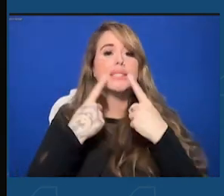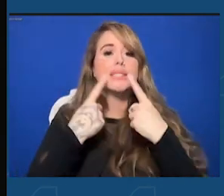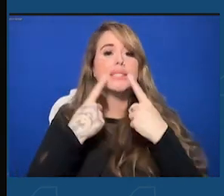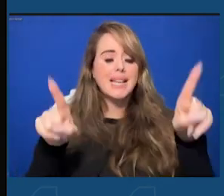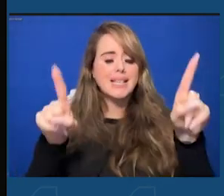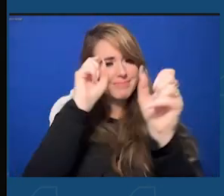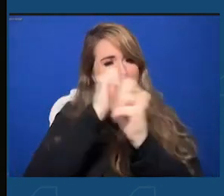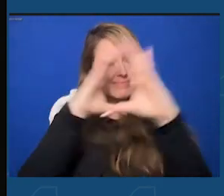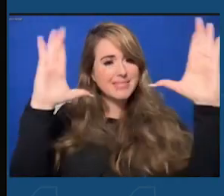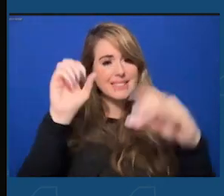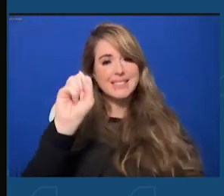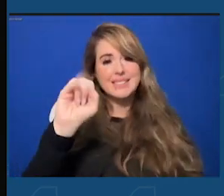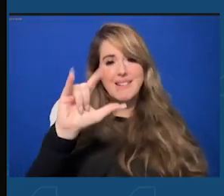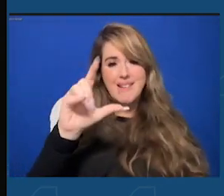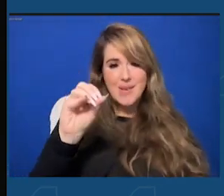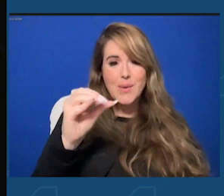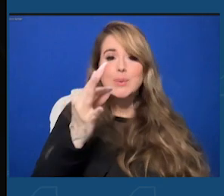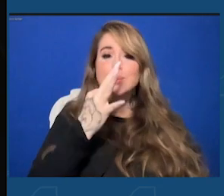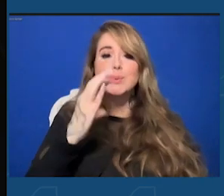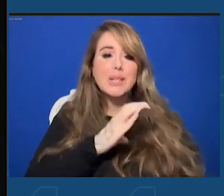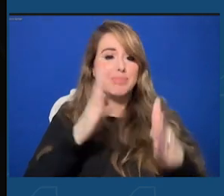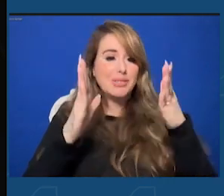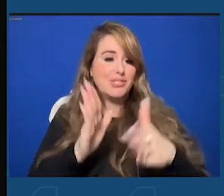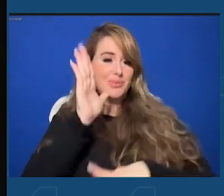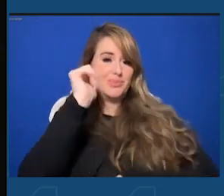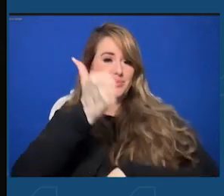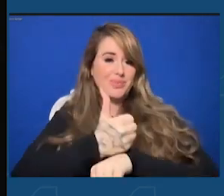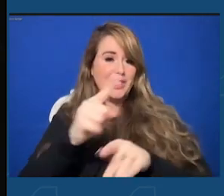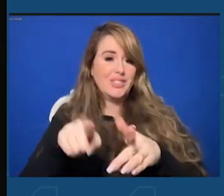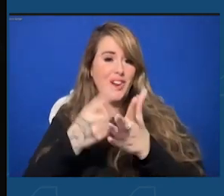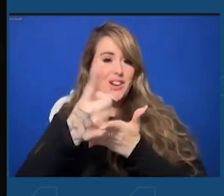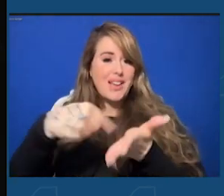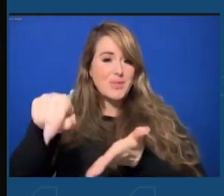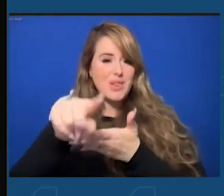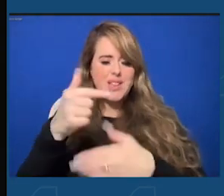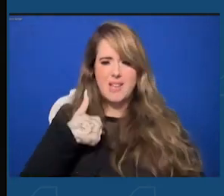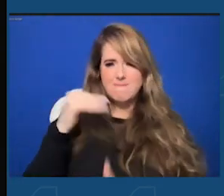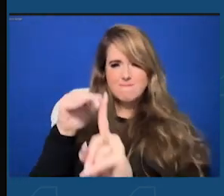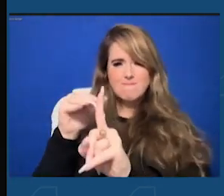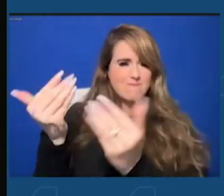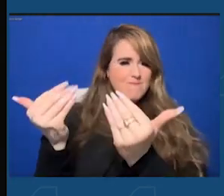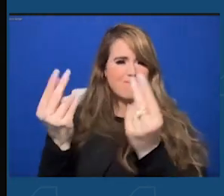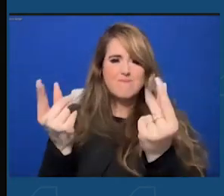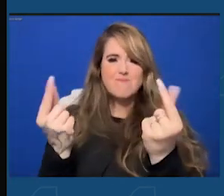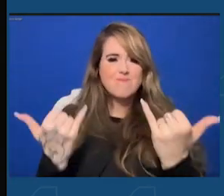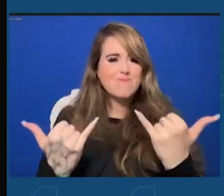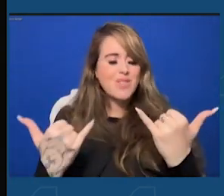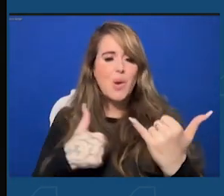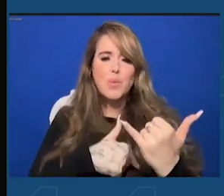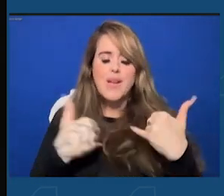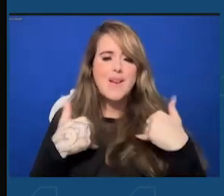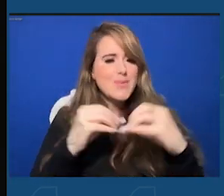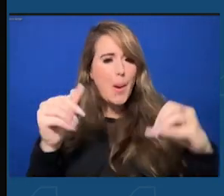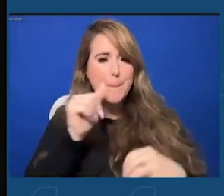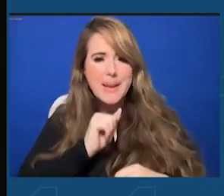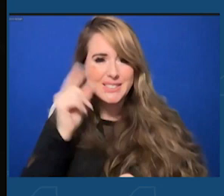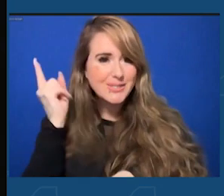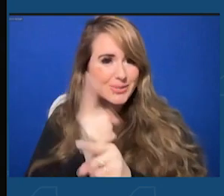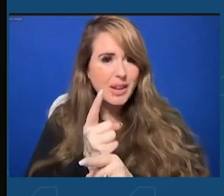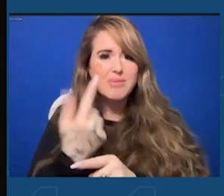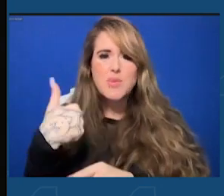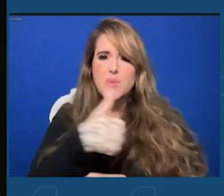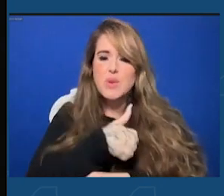to convene this starting next week because I'm impatient, you're impatient, we have to get this done. Identify for us